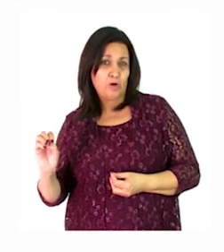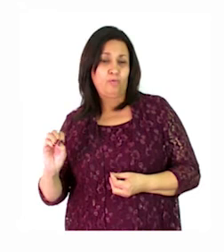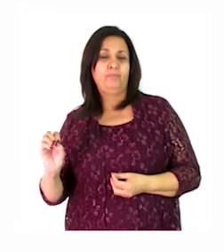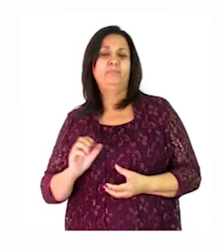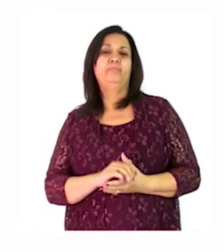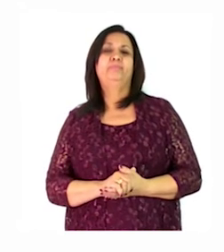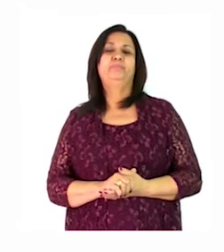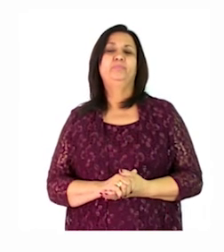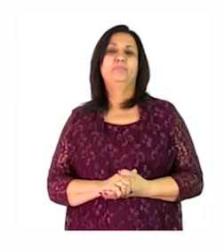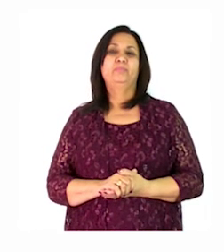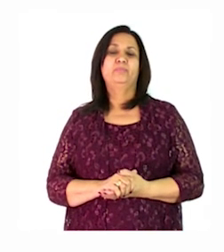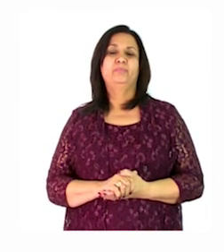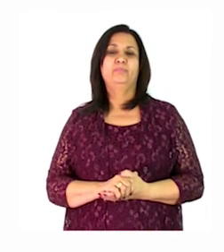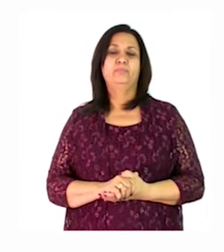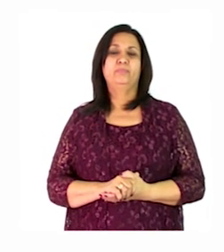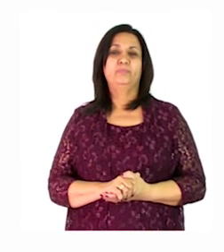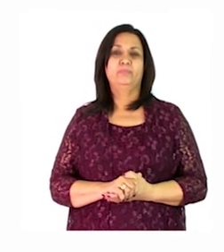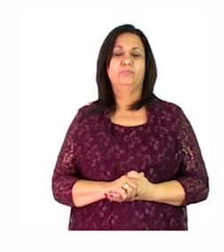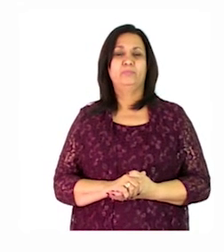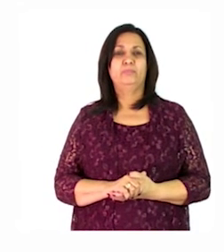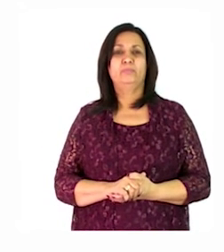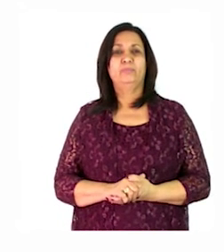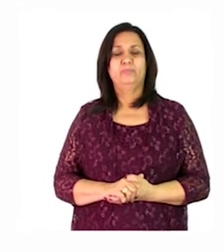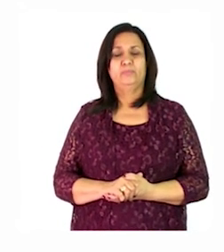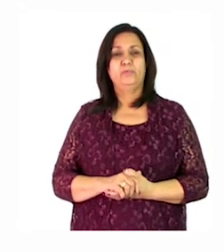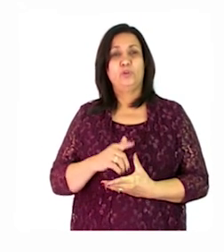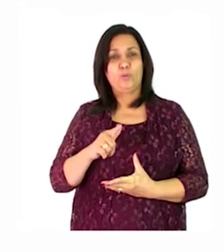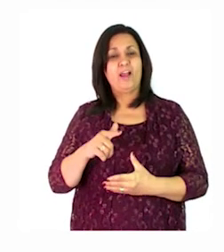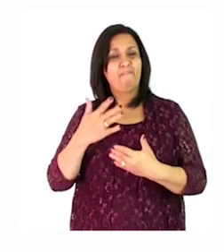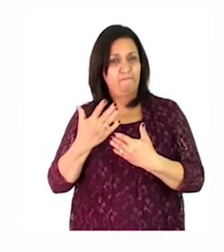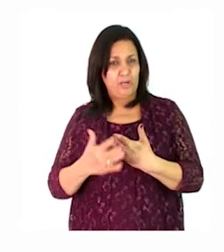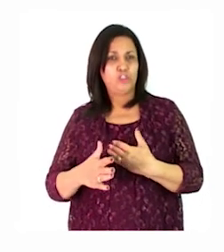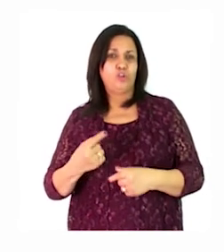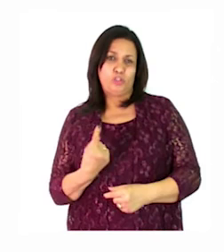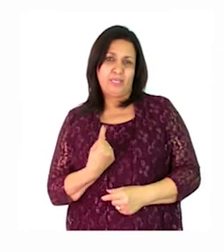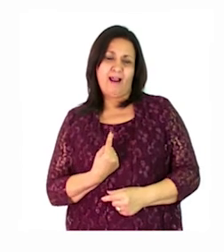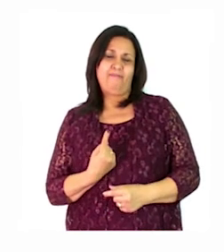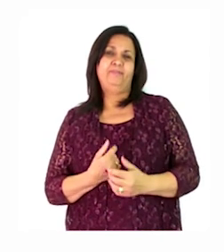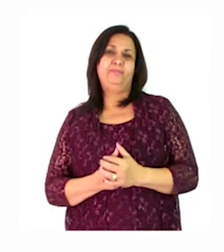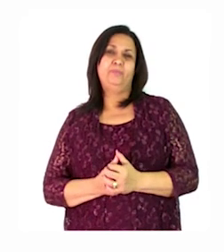for you on the board. Now you need to complete number 4,